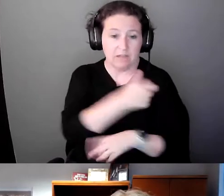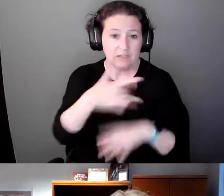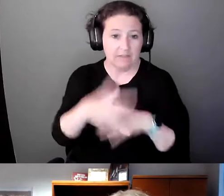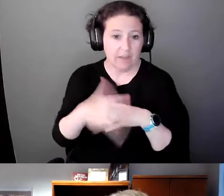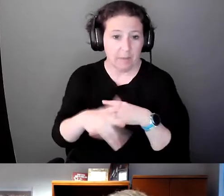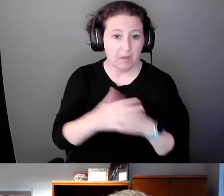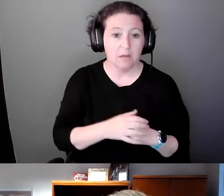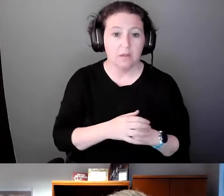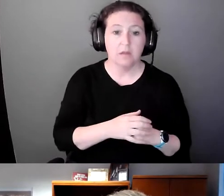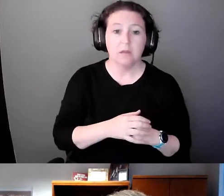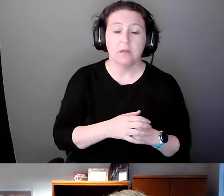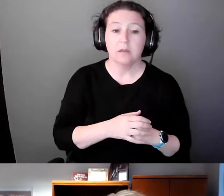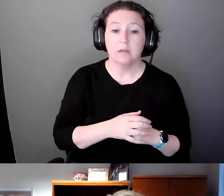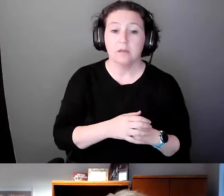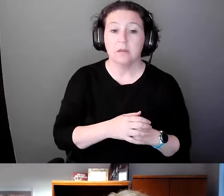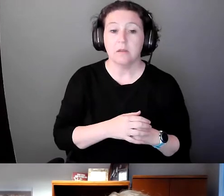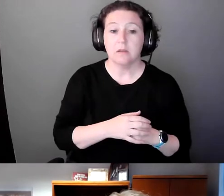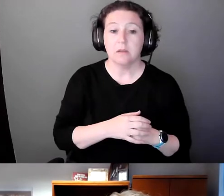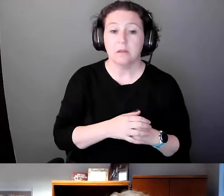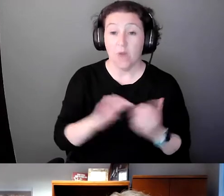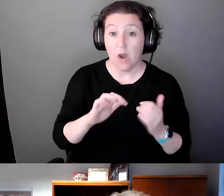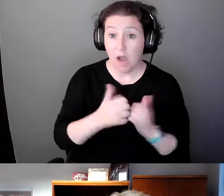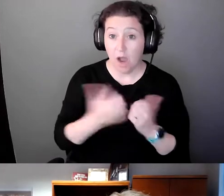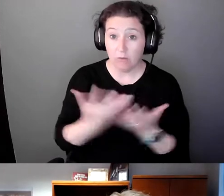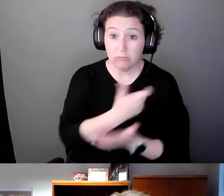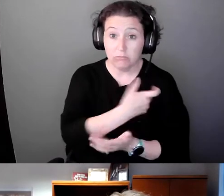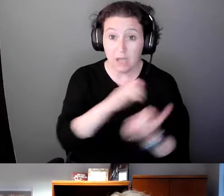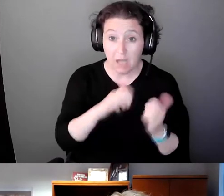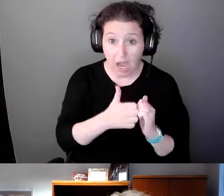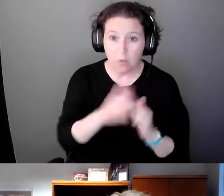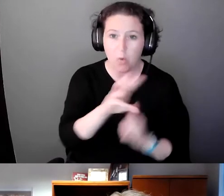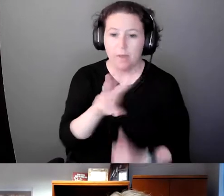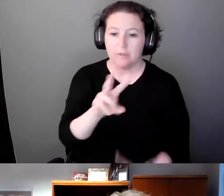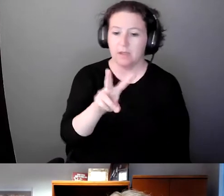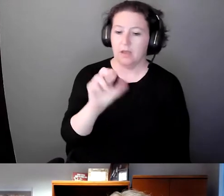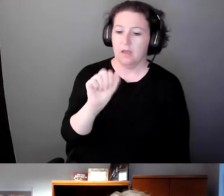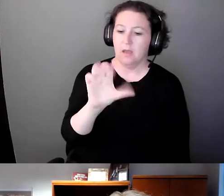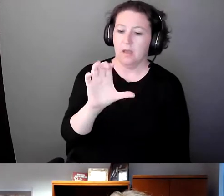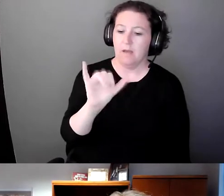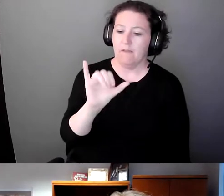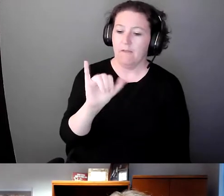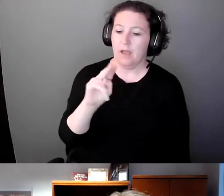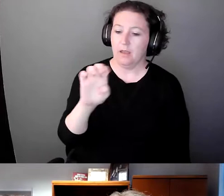your own shot, you can visit vaccines.gov. Thank you.